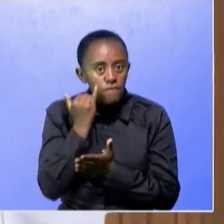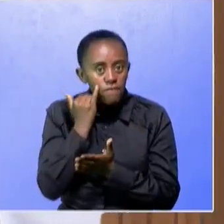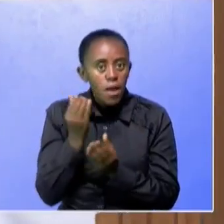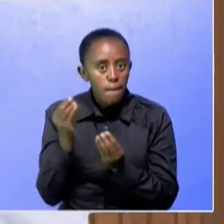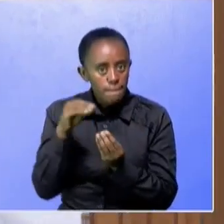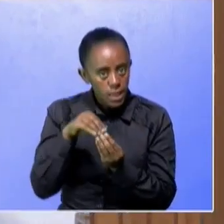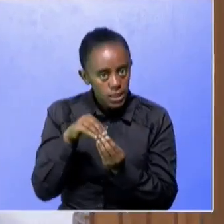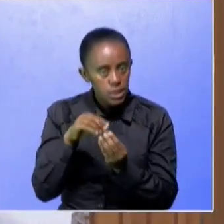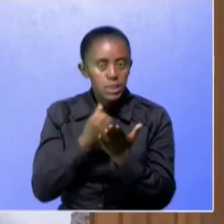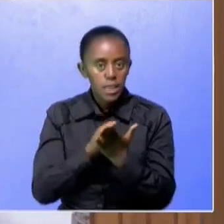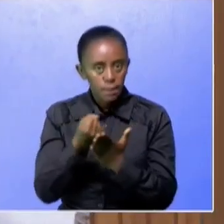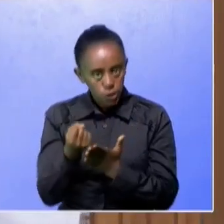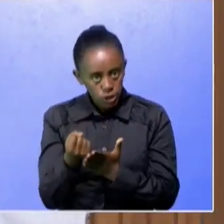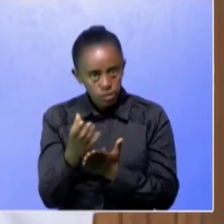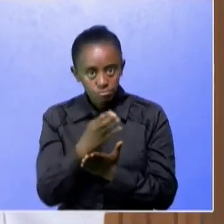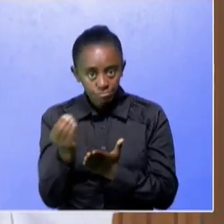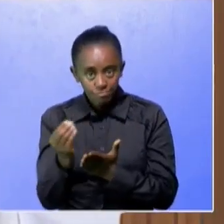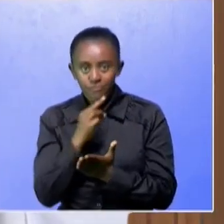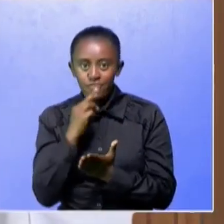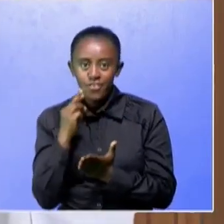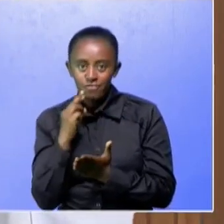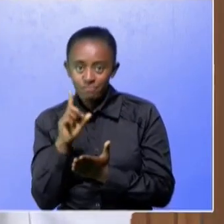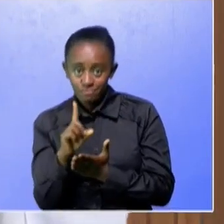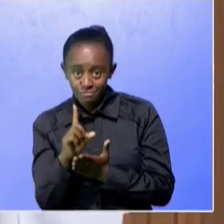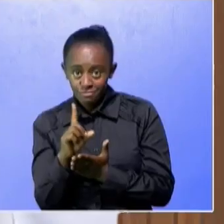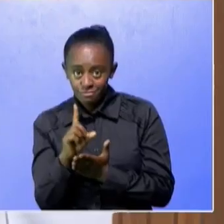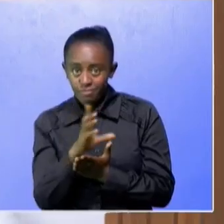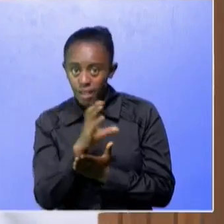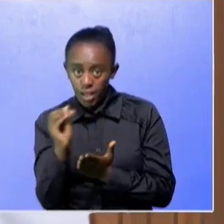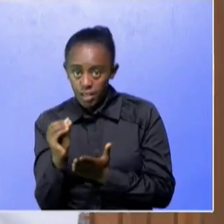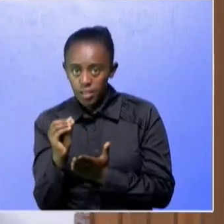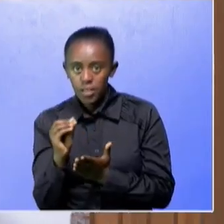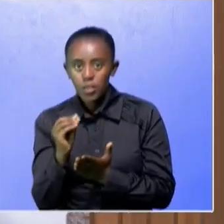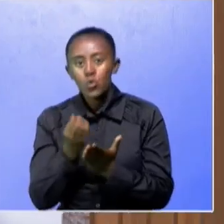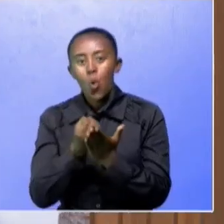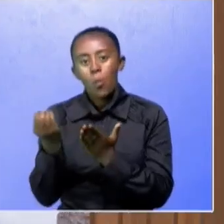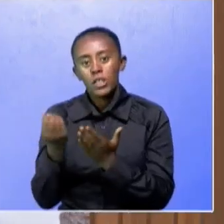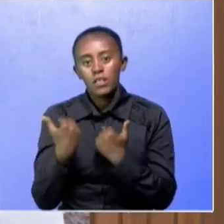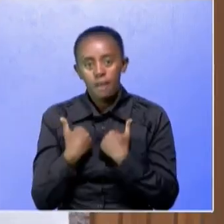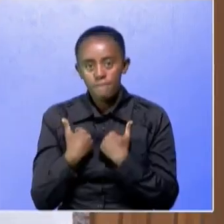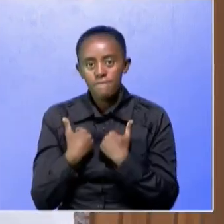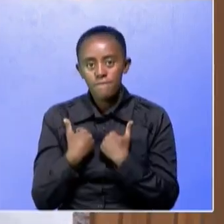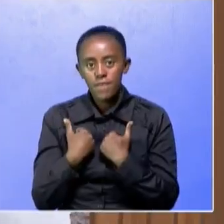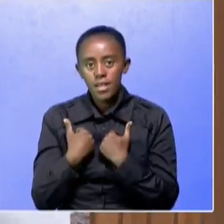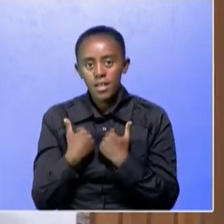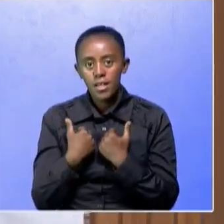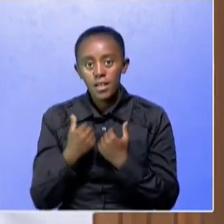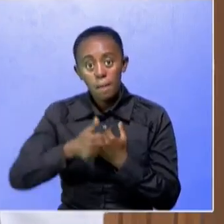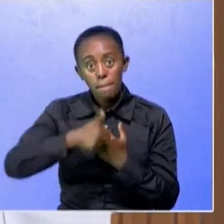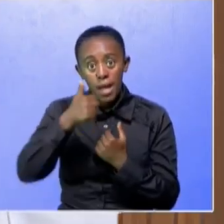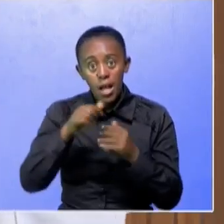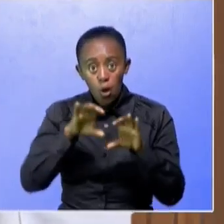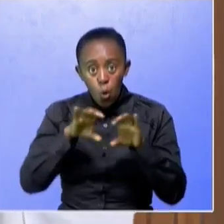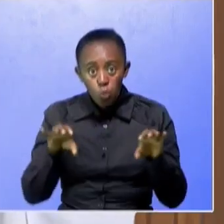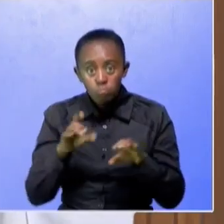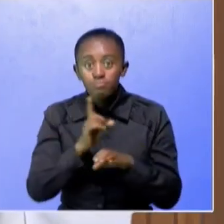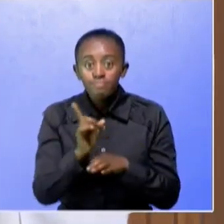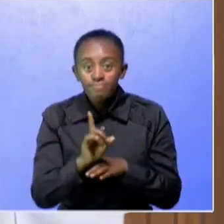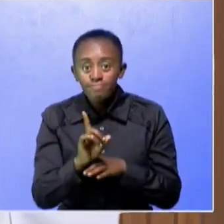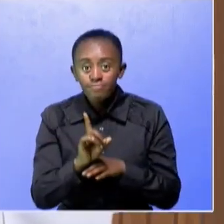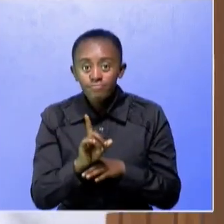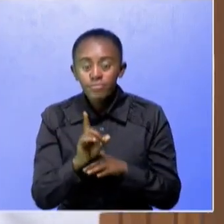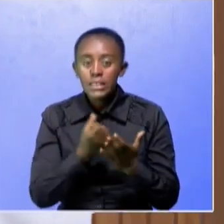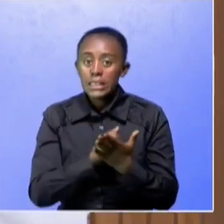plus subject, and there is a verb, and then there's object. And then in the case of the main clause, don't forget that there is